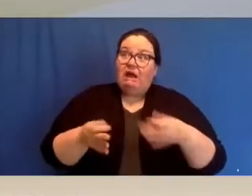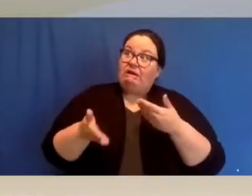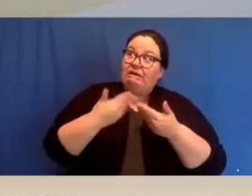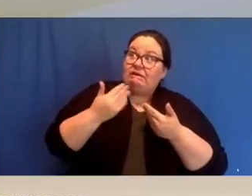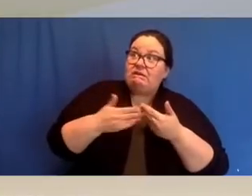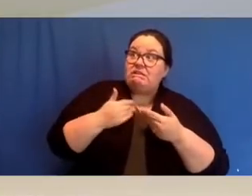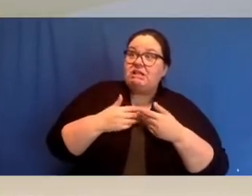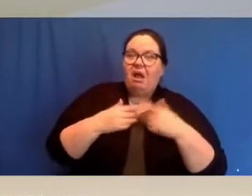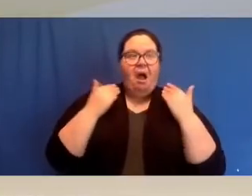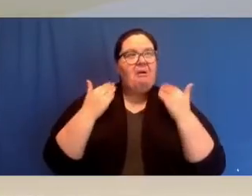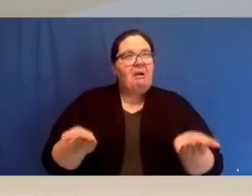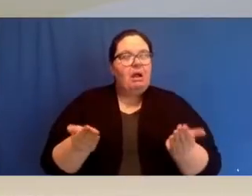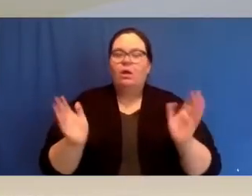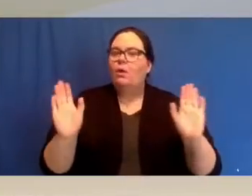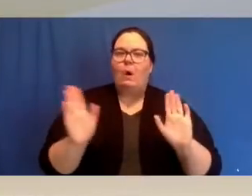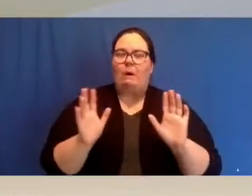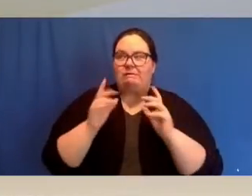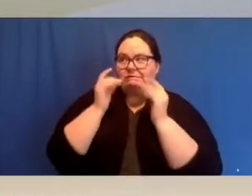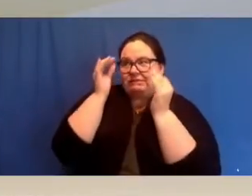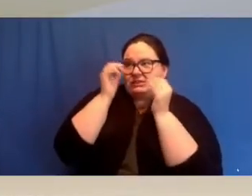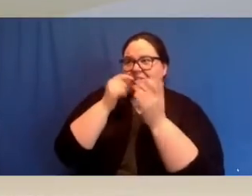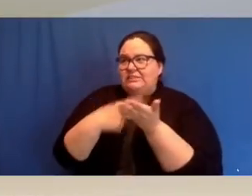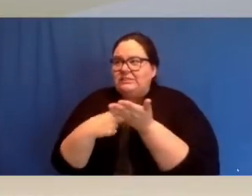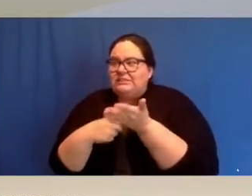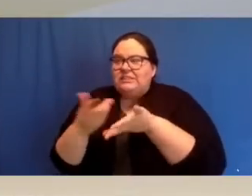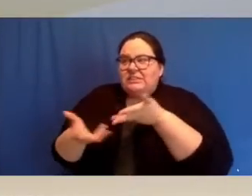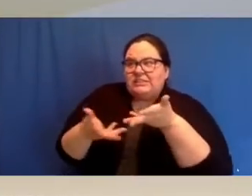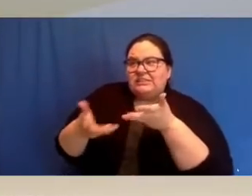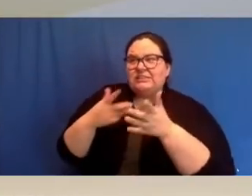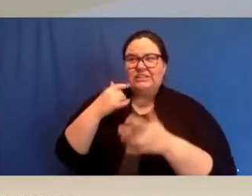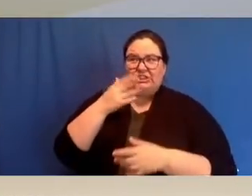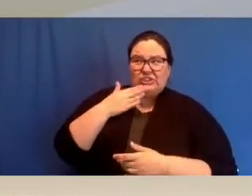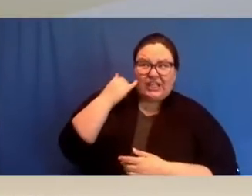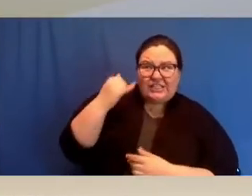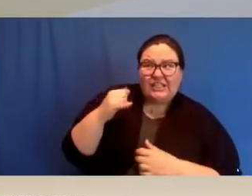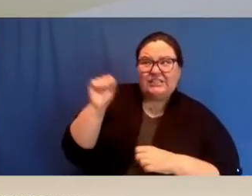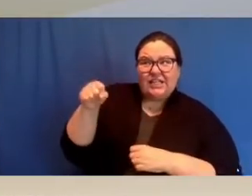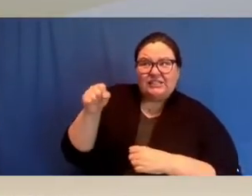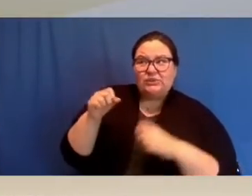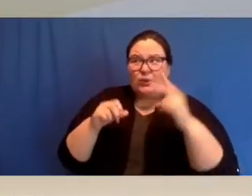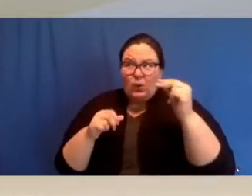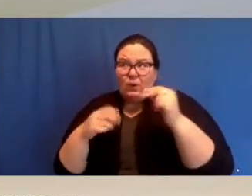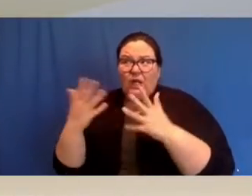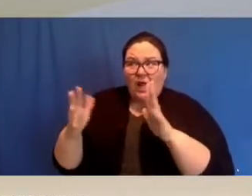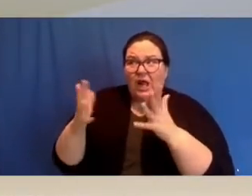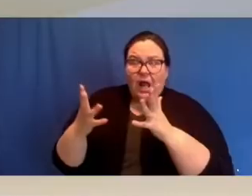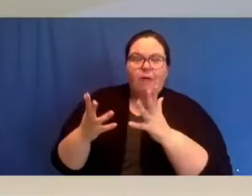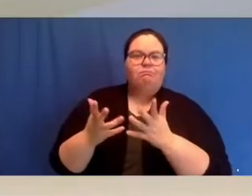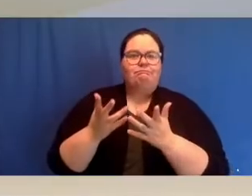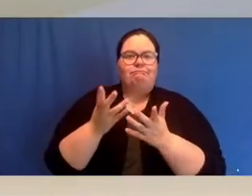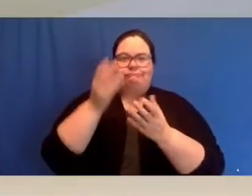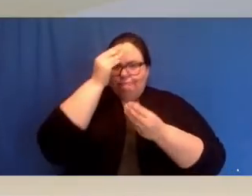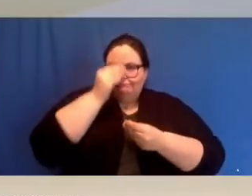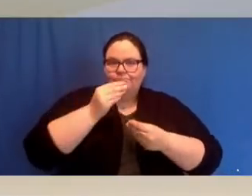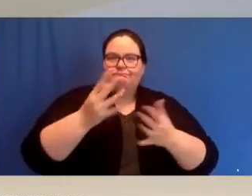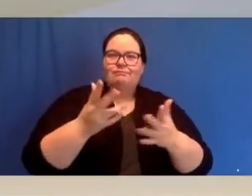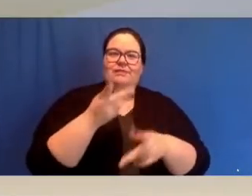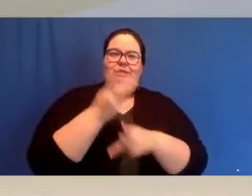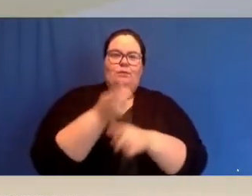lightly. These are challenging decisions to make, but in the end, they are necessary to keep our province